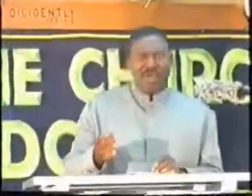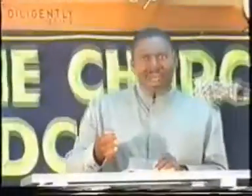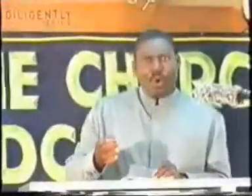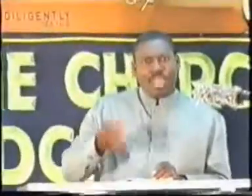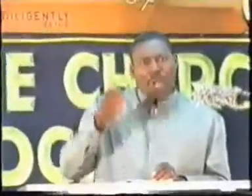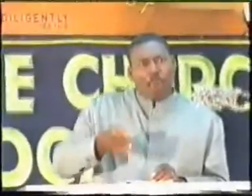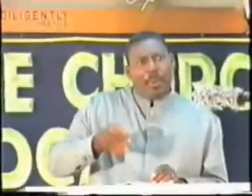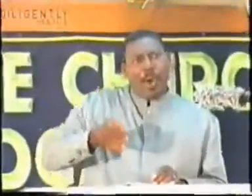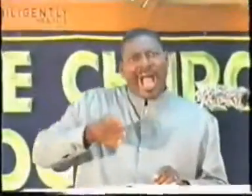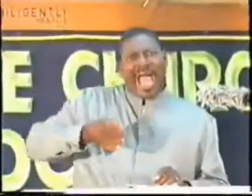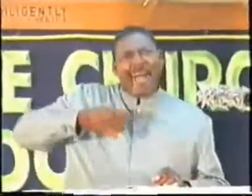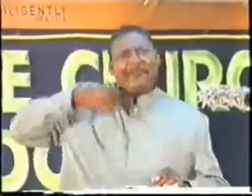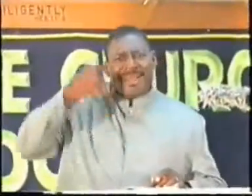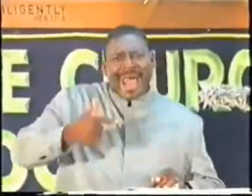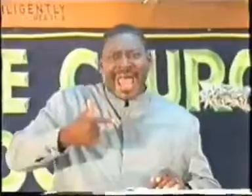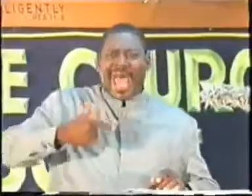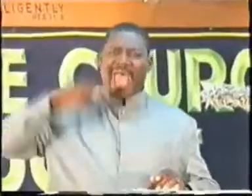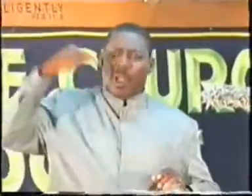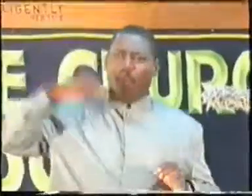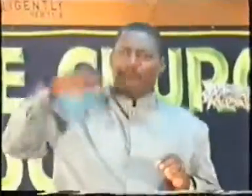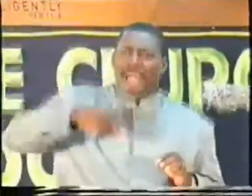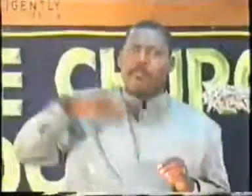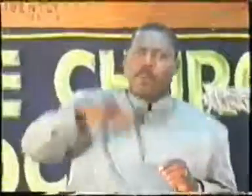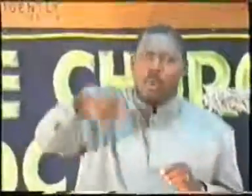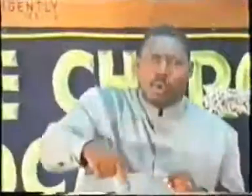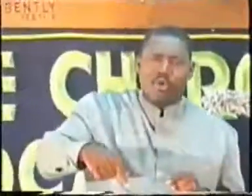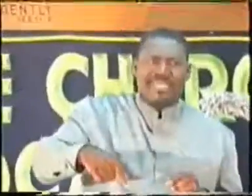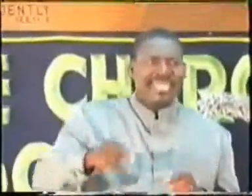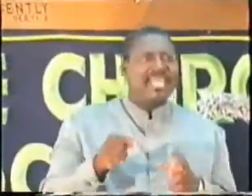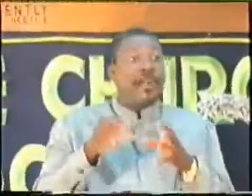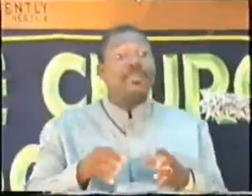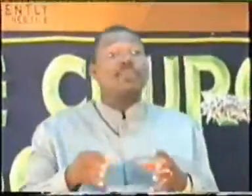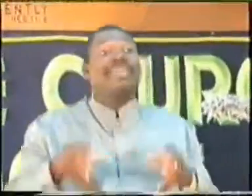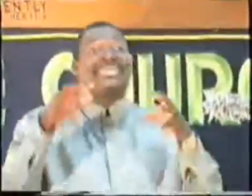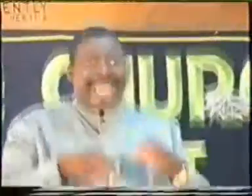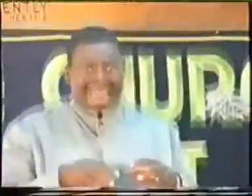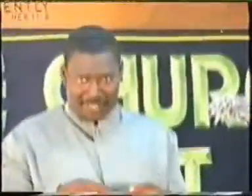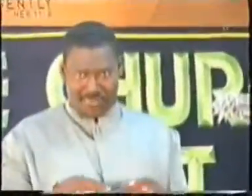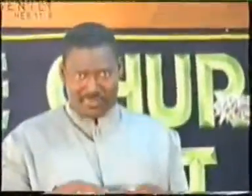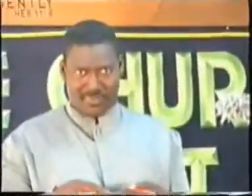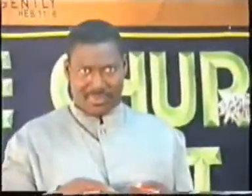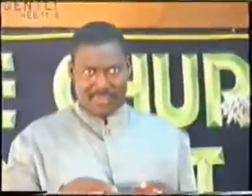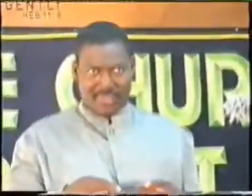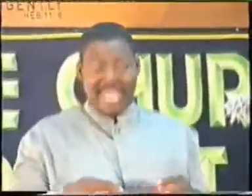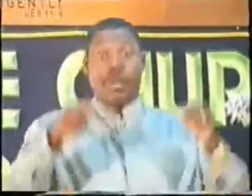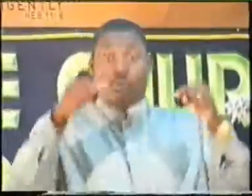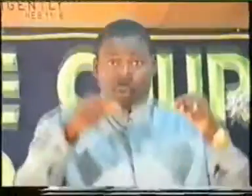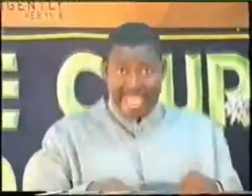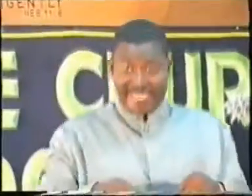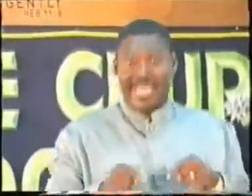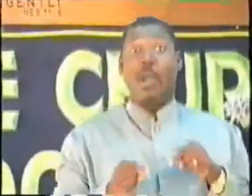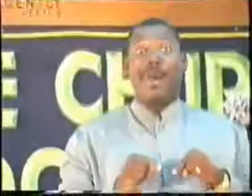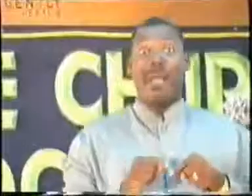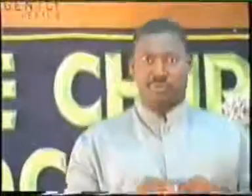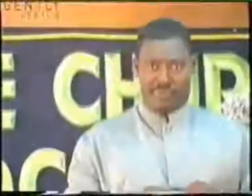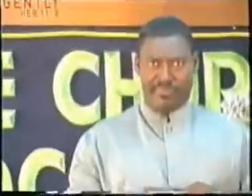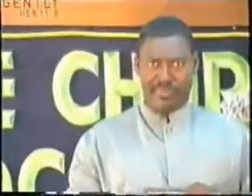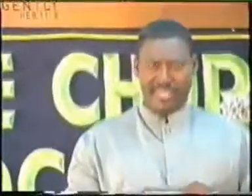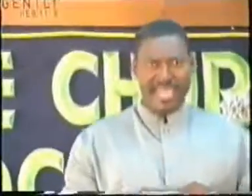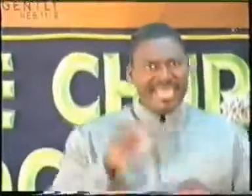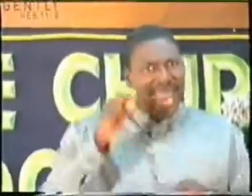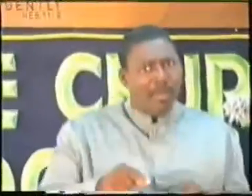no Onyankopɔn ɛmra ɛwɔ Bible mu sɛ nipa bɛtumi gye tithe no ɛyɛ nokorɛ sɛ ɛwɔ